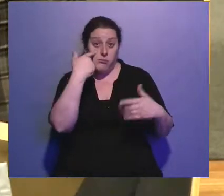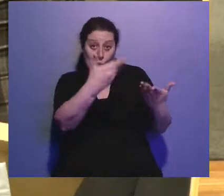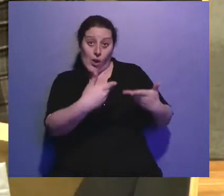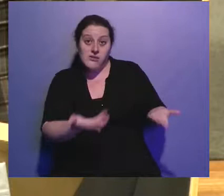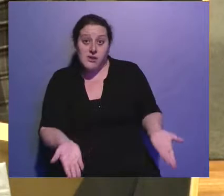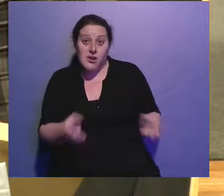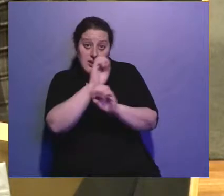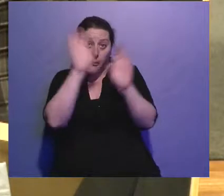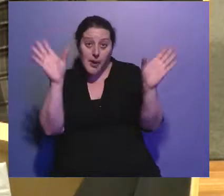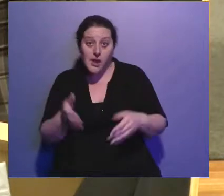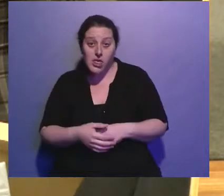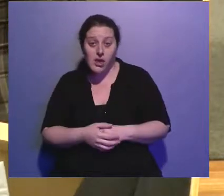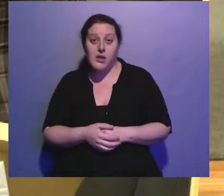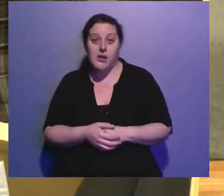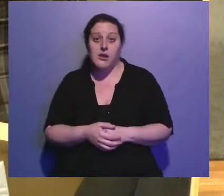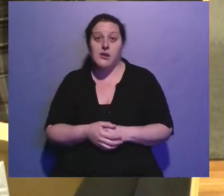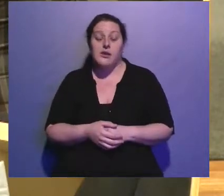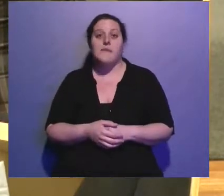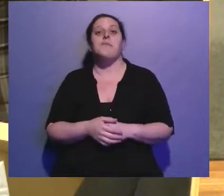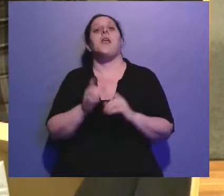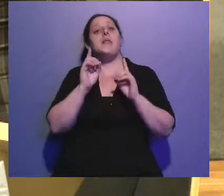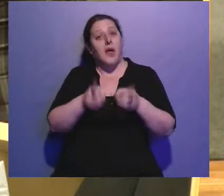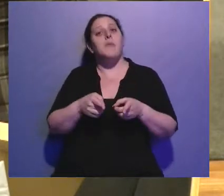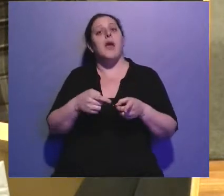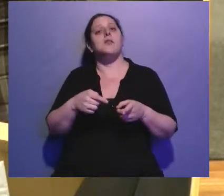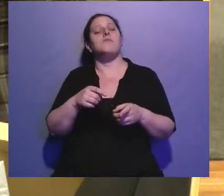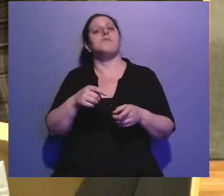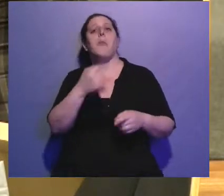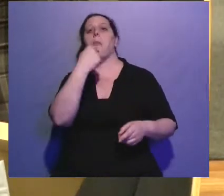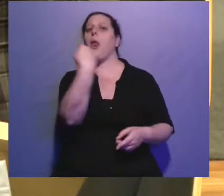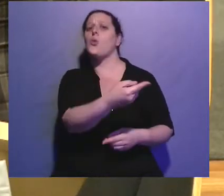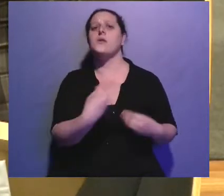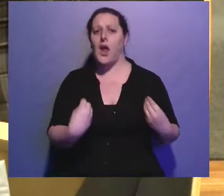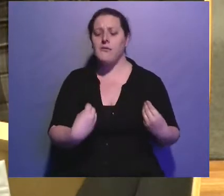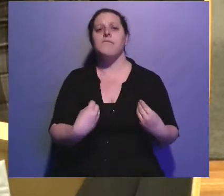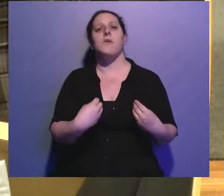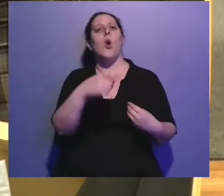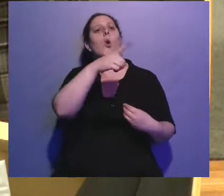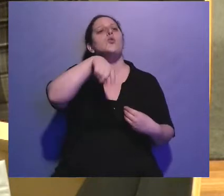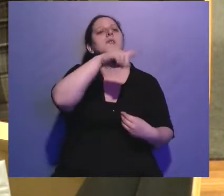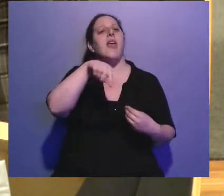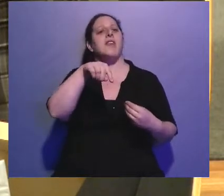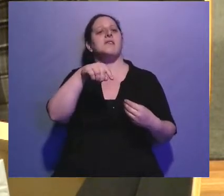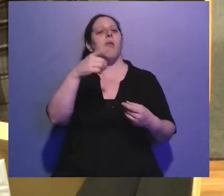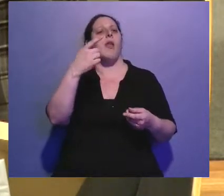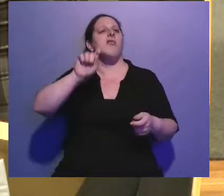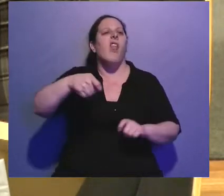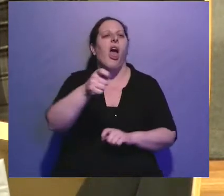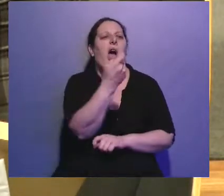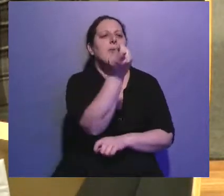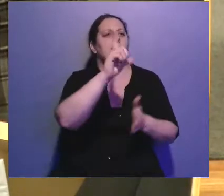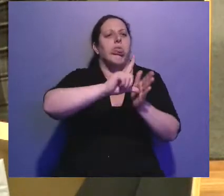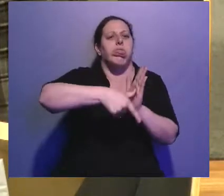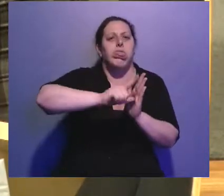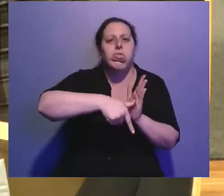have data to support this, please disclose those figures. And the basic question is, how do you deal